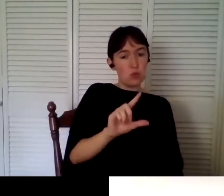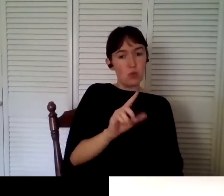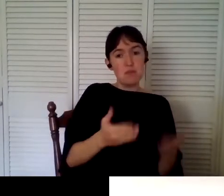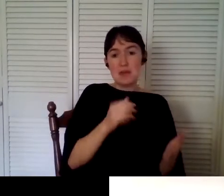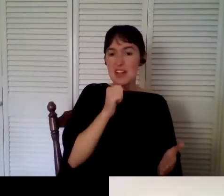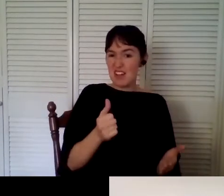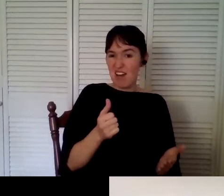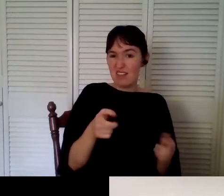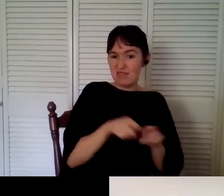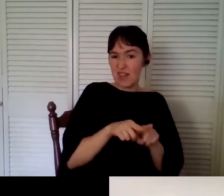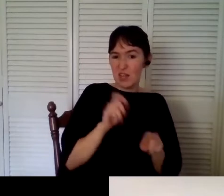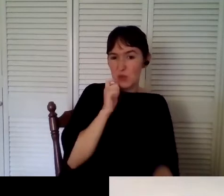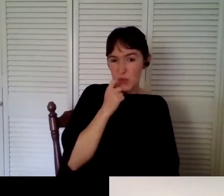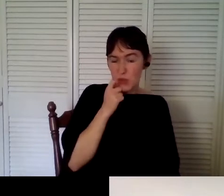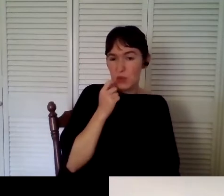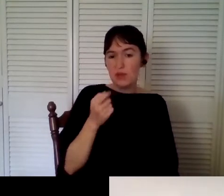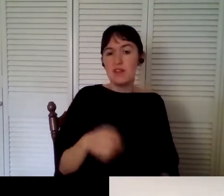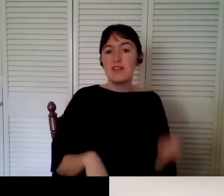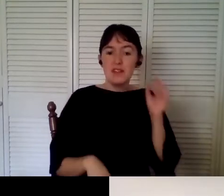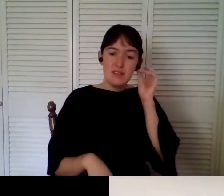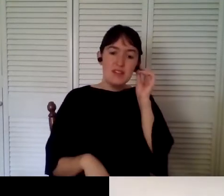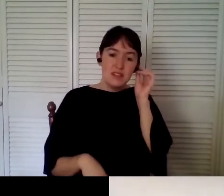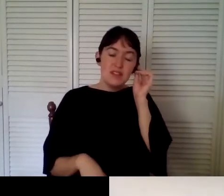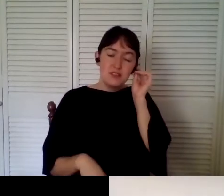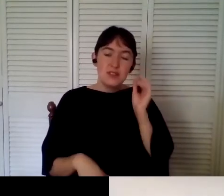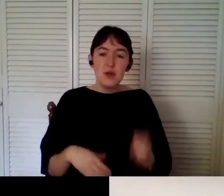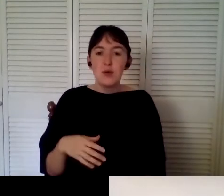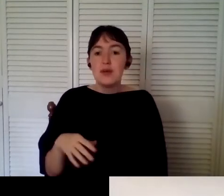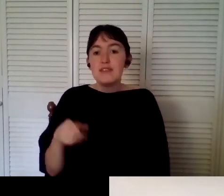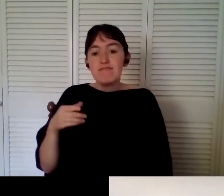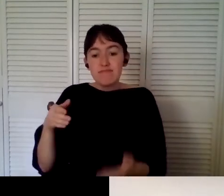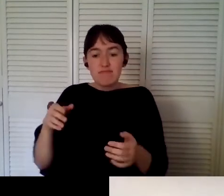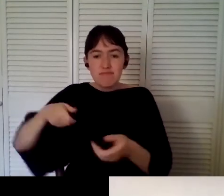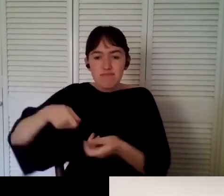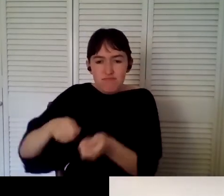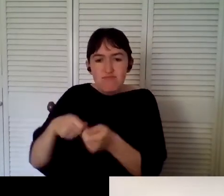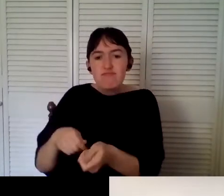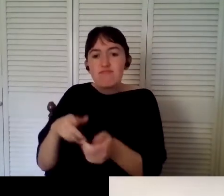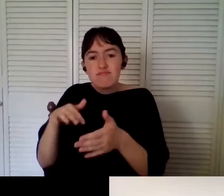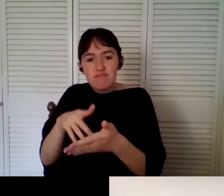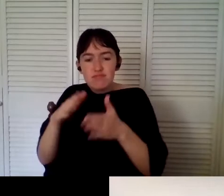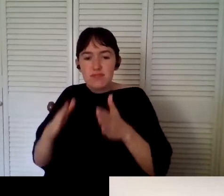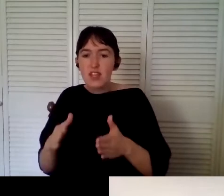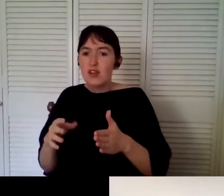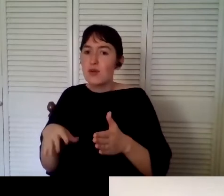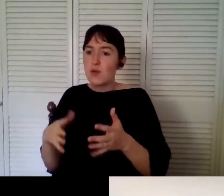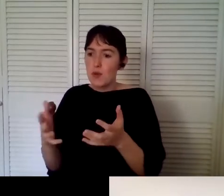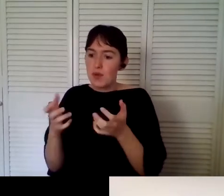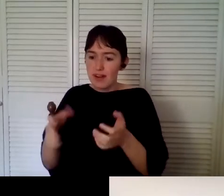are biased by what's cool to find and publish. Um, the negative side is